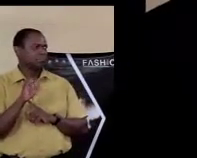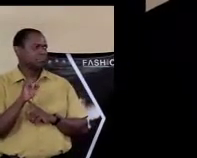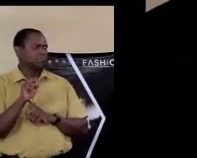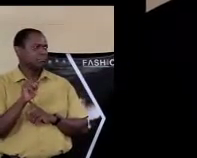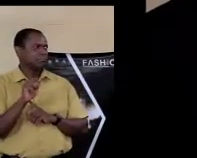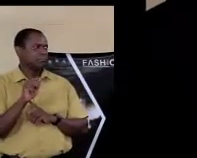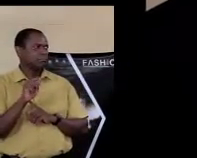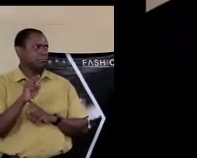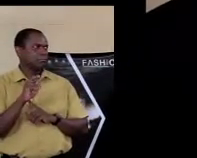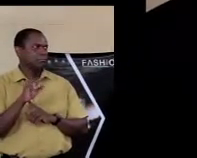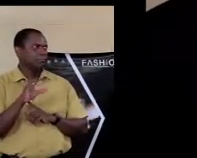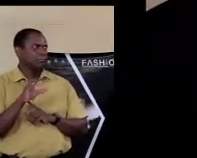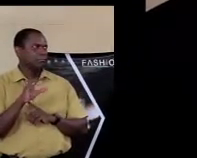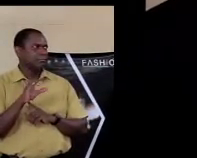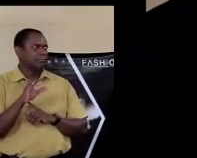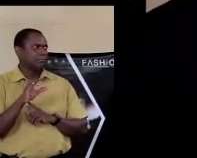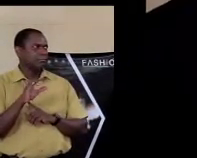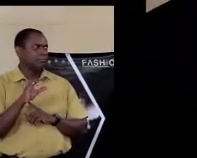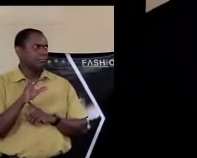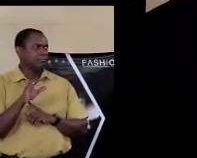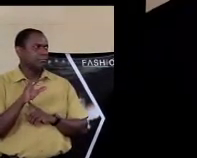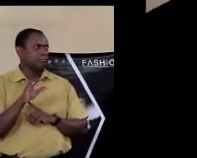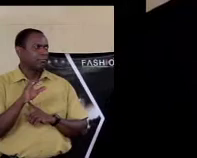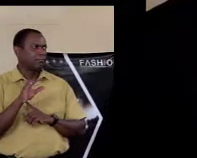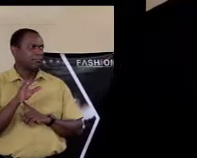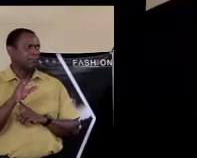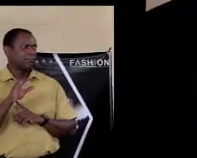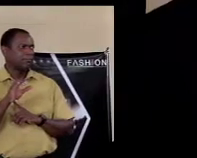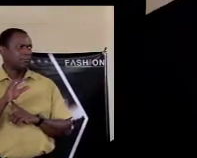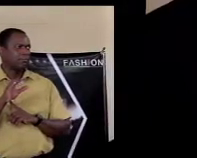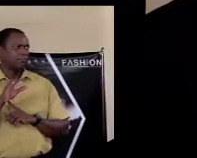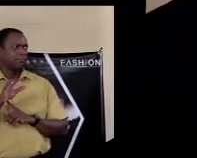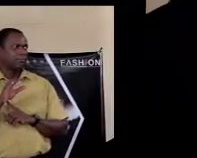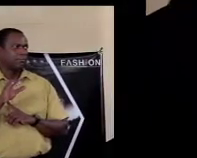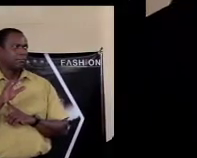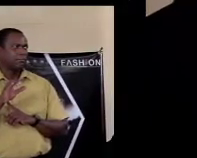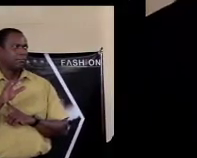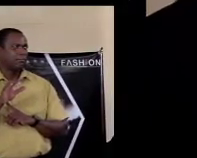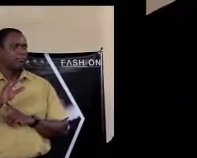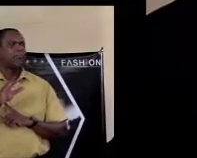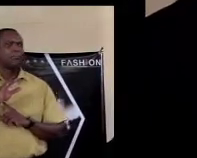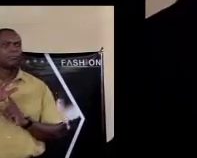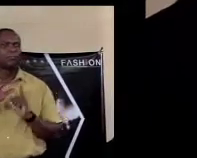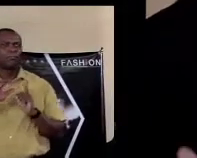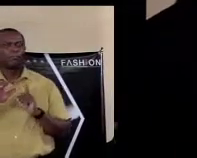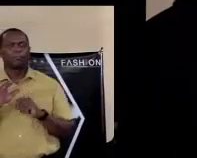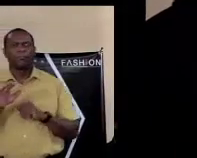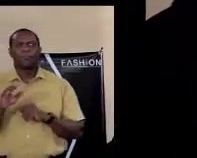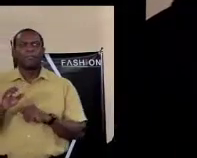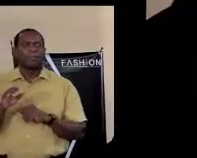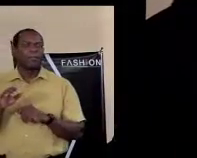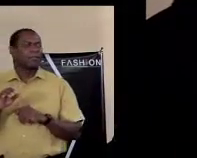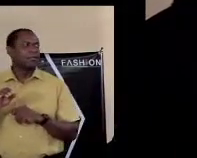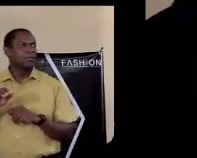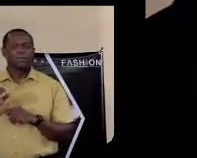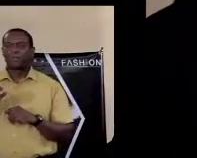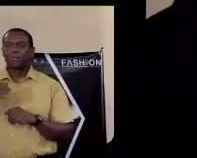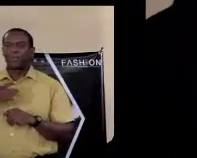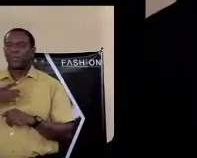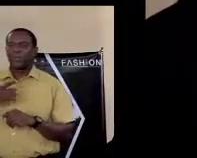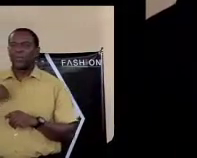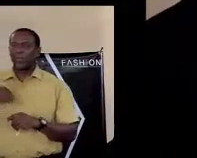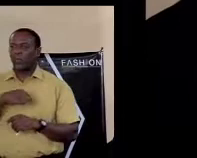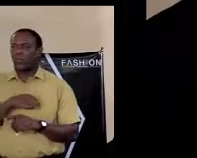have an appreciation or a care for anything local. So understand that what we have to forge is